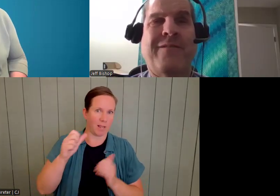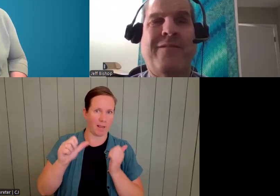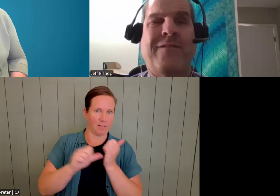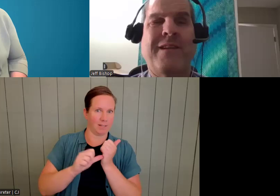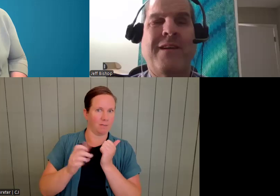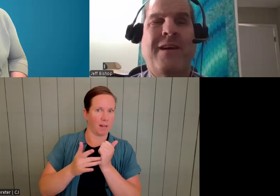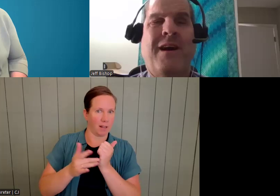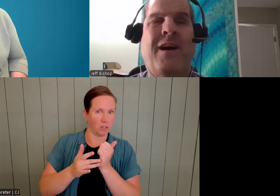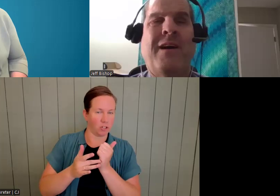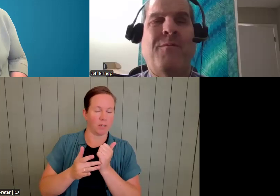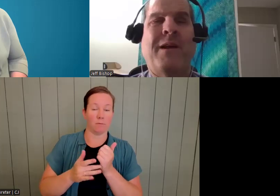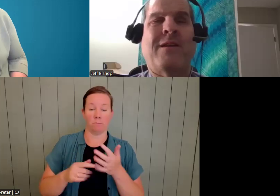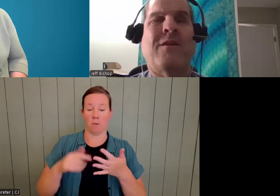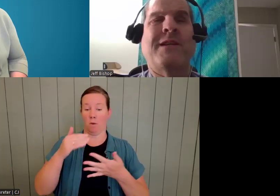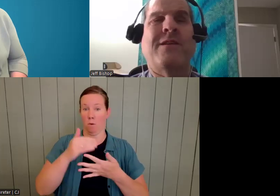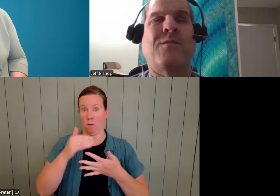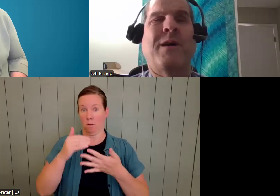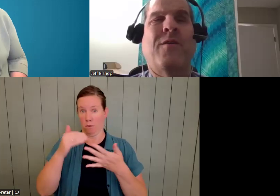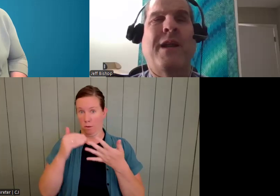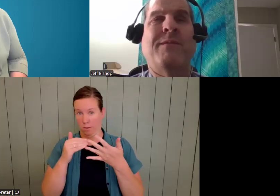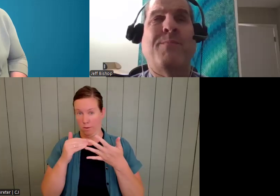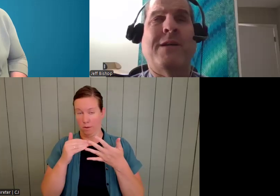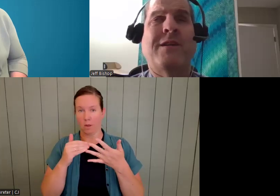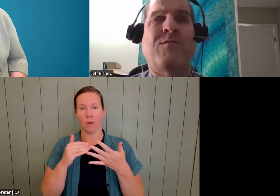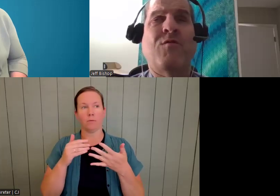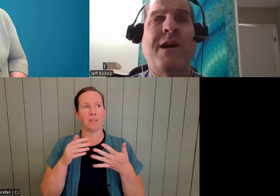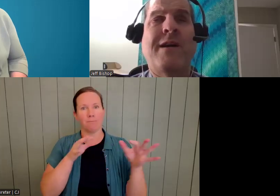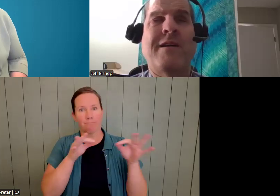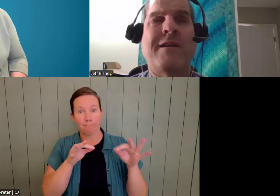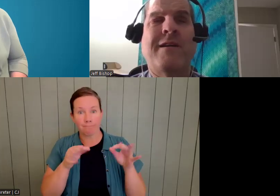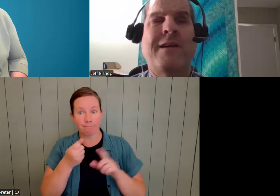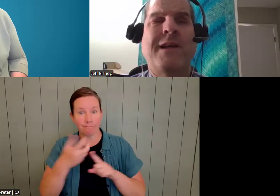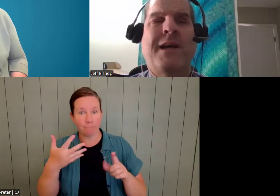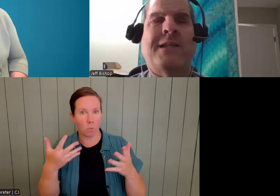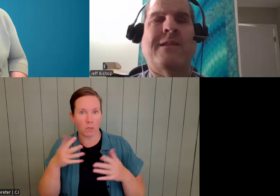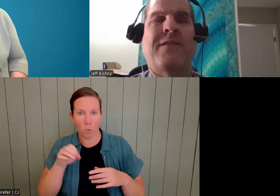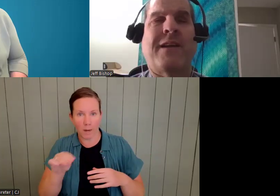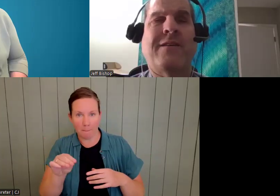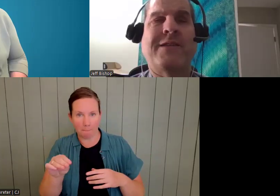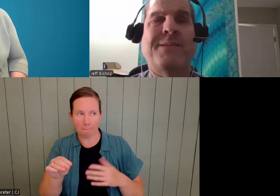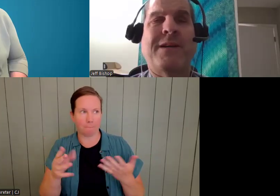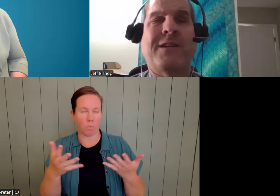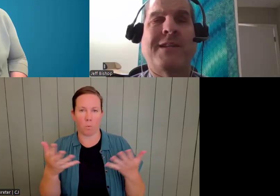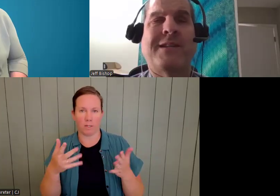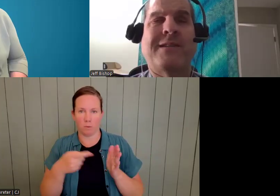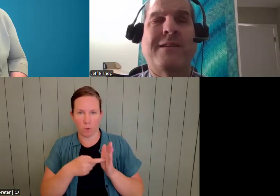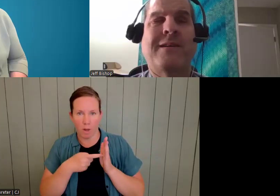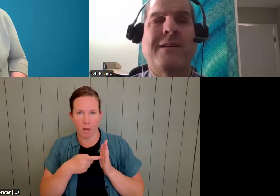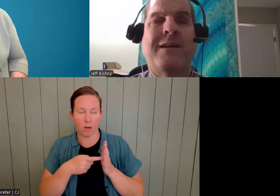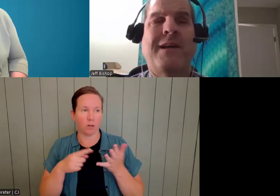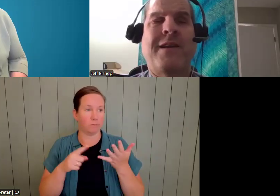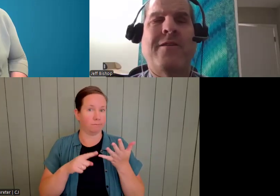here. It goes into what O&M specialists require, assistive technology